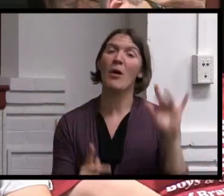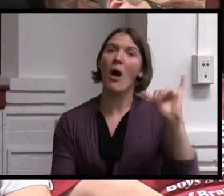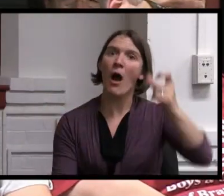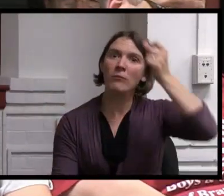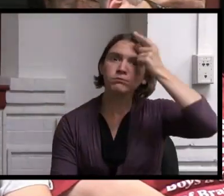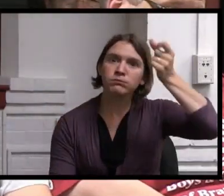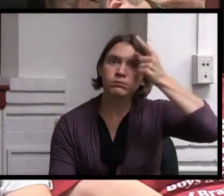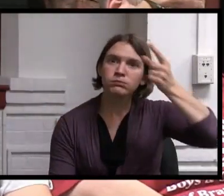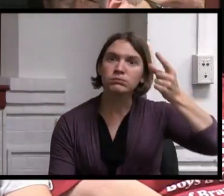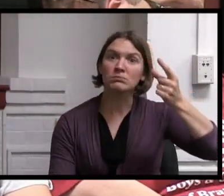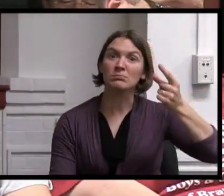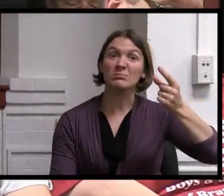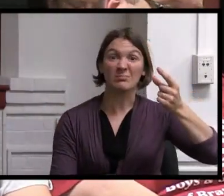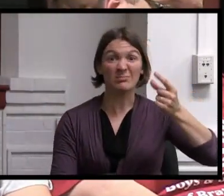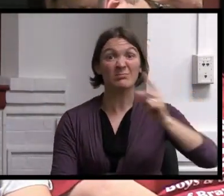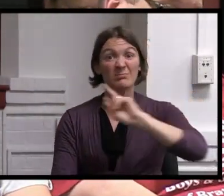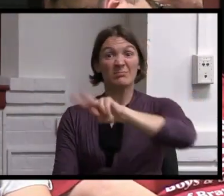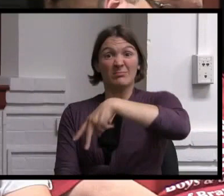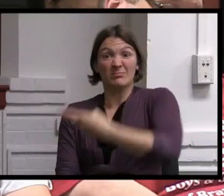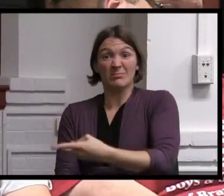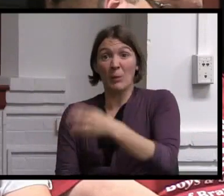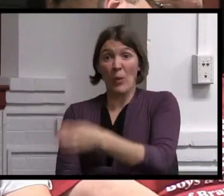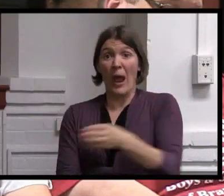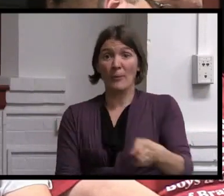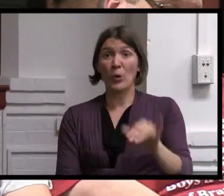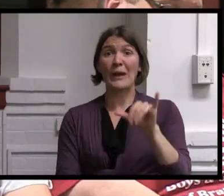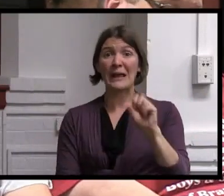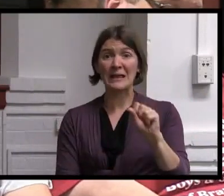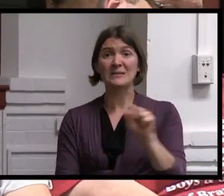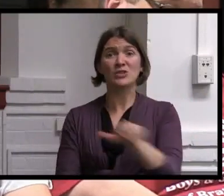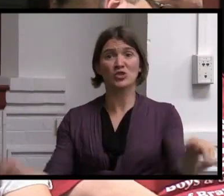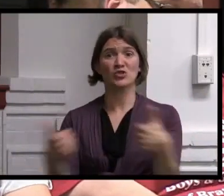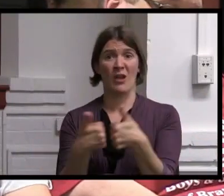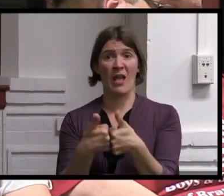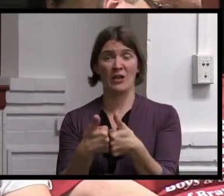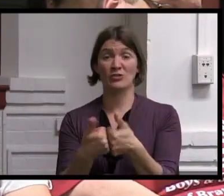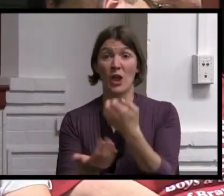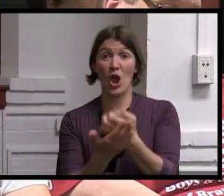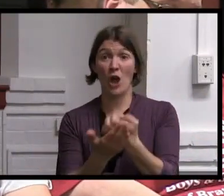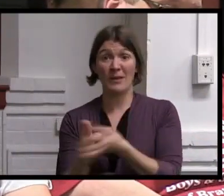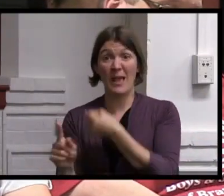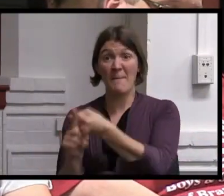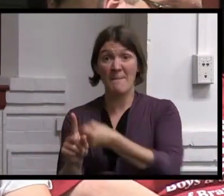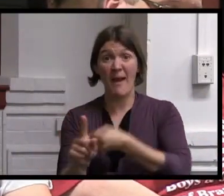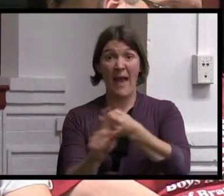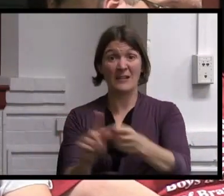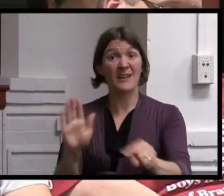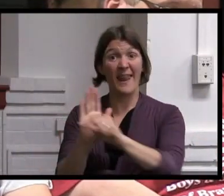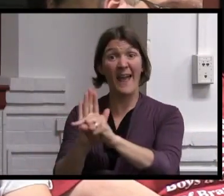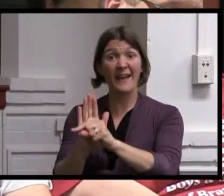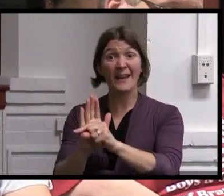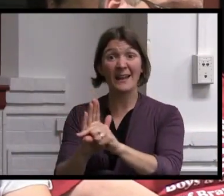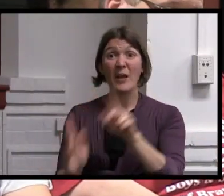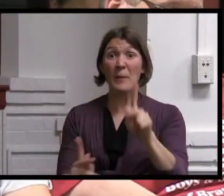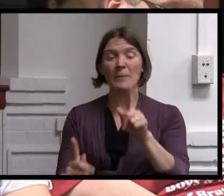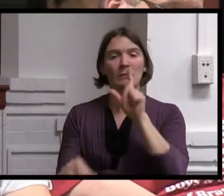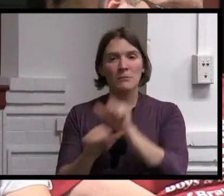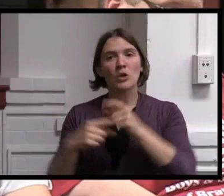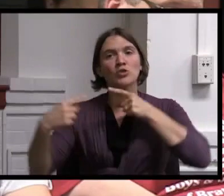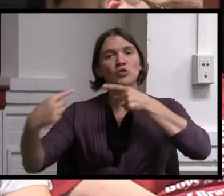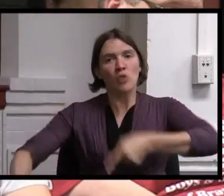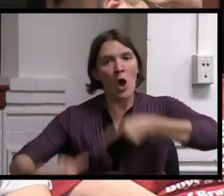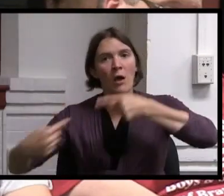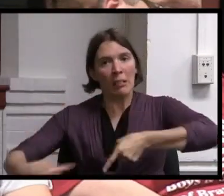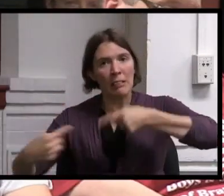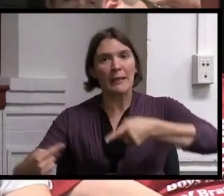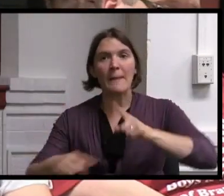of what's going on in Brattleboro, how the economy is affecting people, and how much of a struggle it is